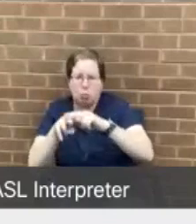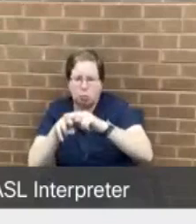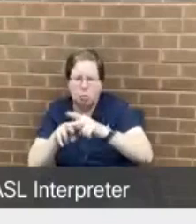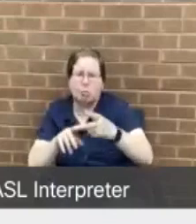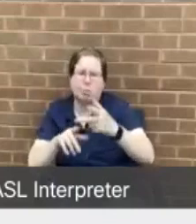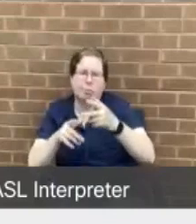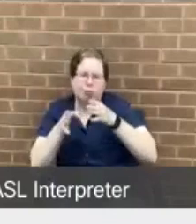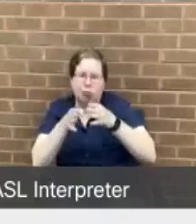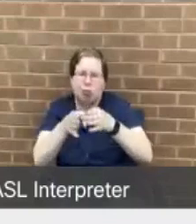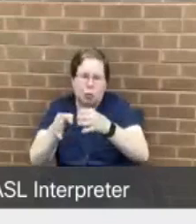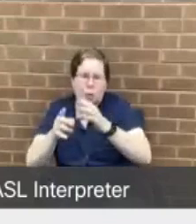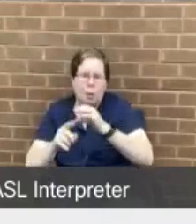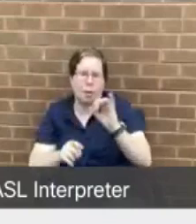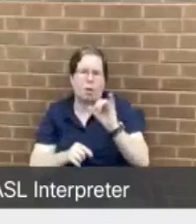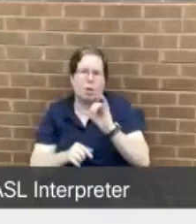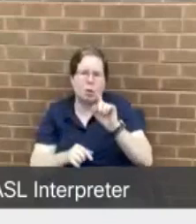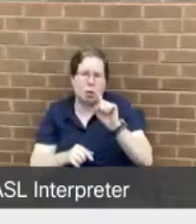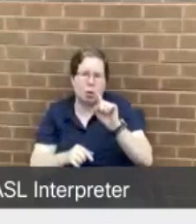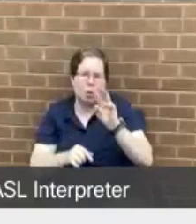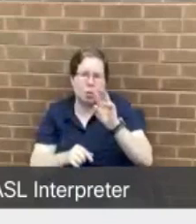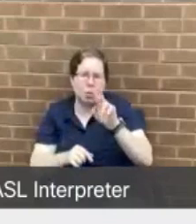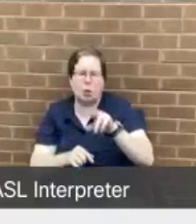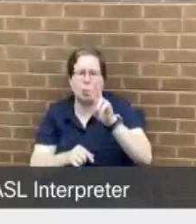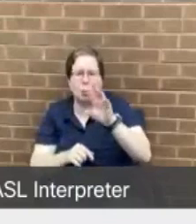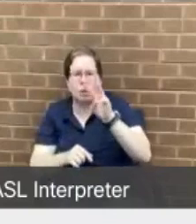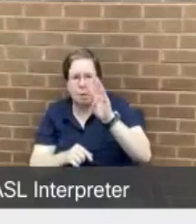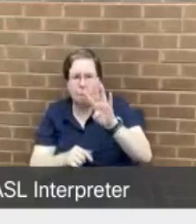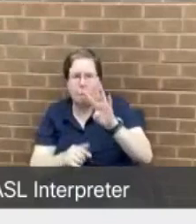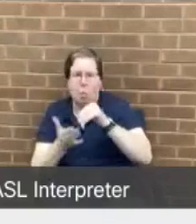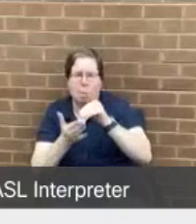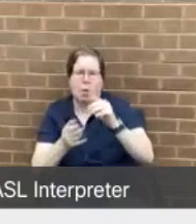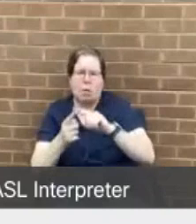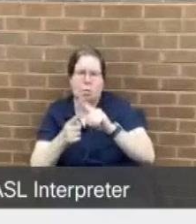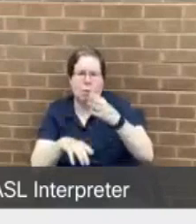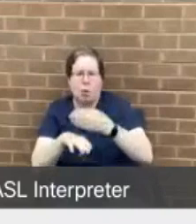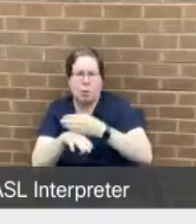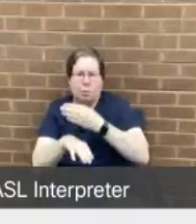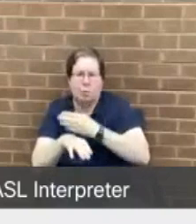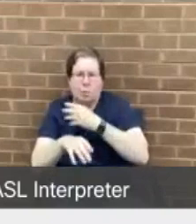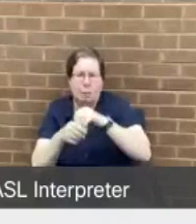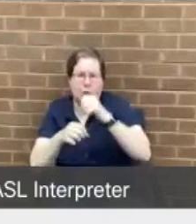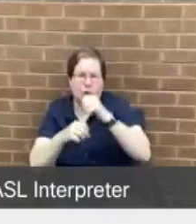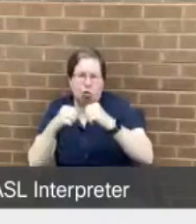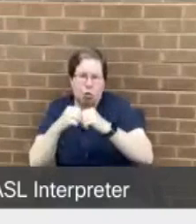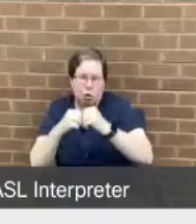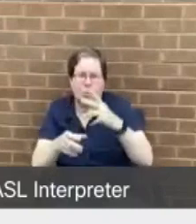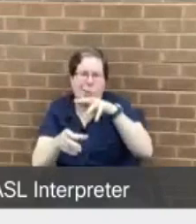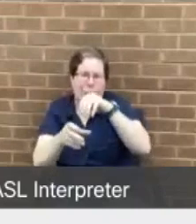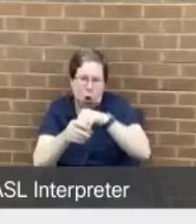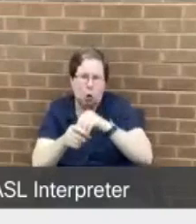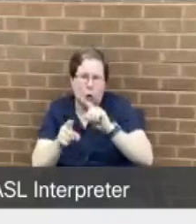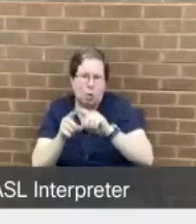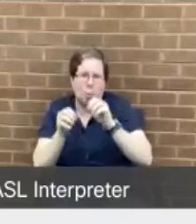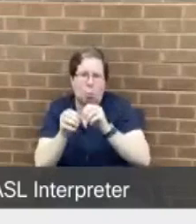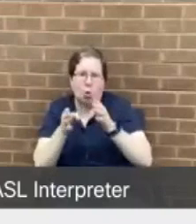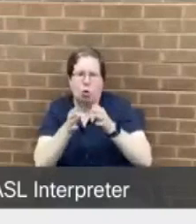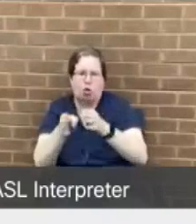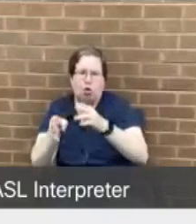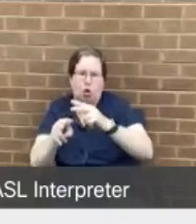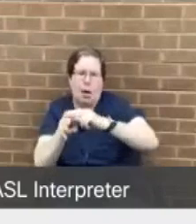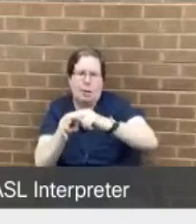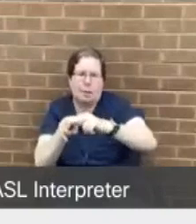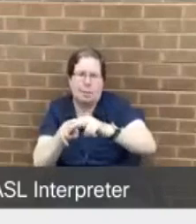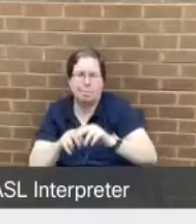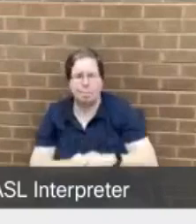stations, and $264 million for repairing and rehabbing light rail structures, track systems, and stations. While we